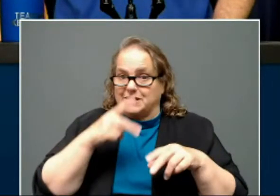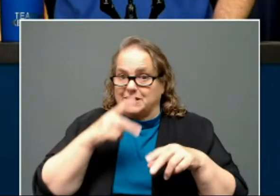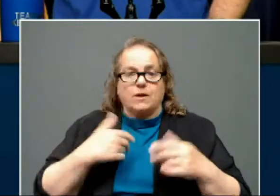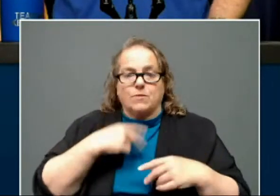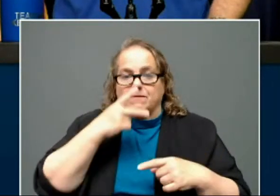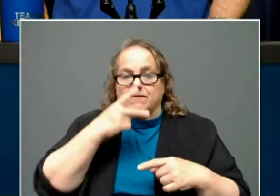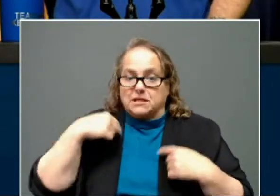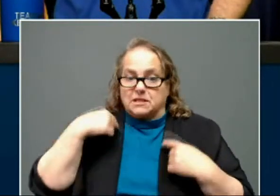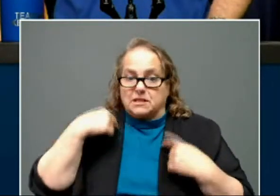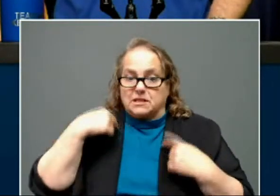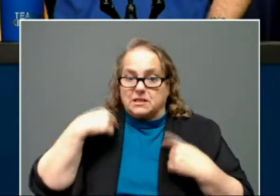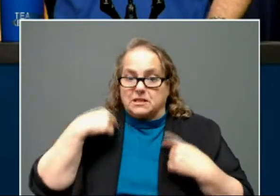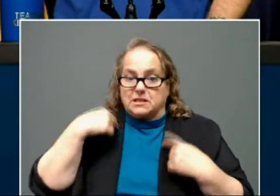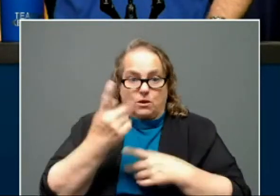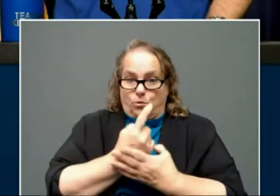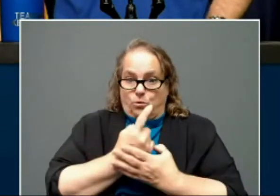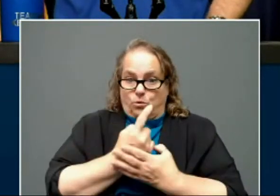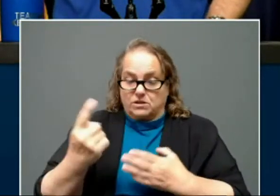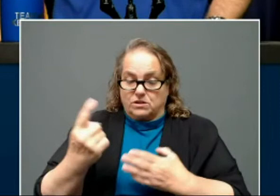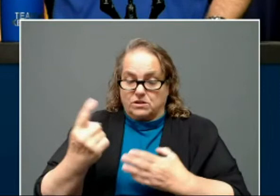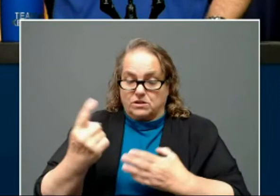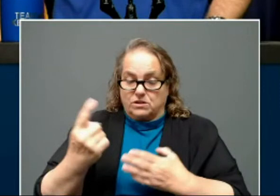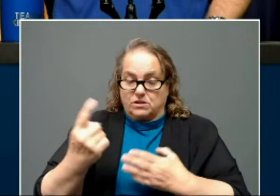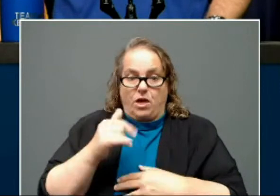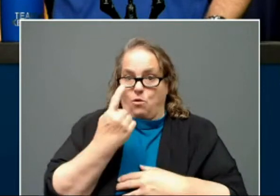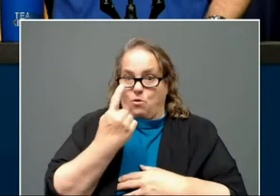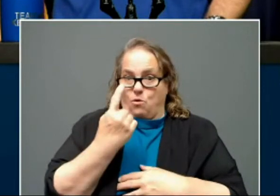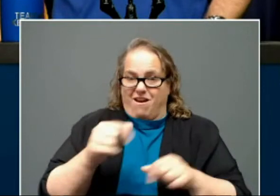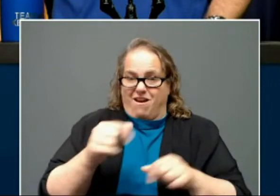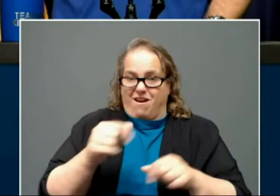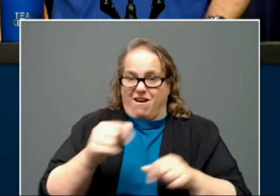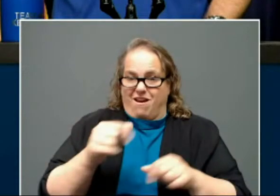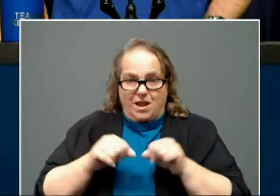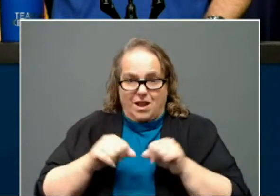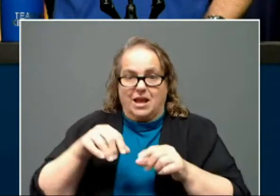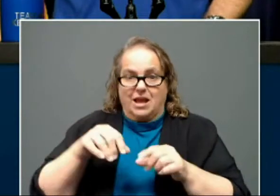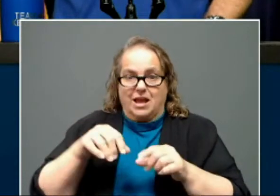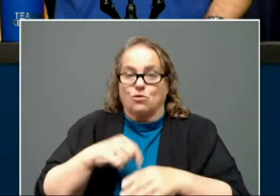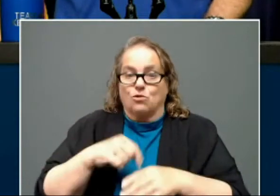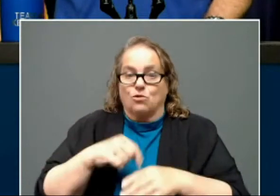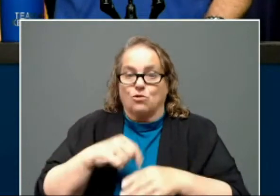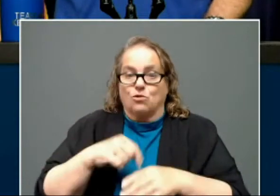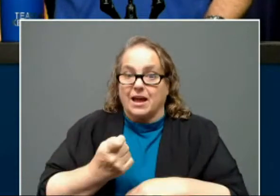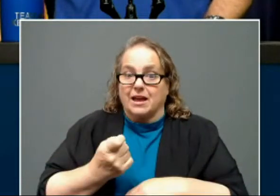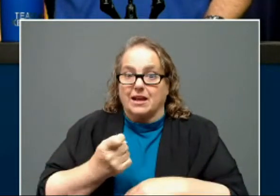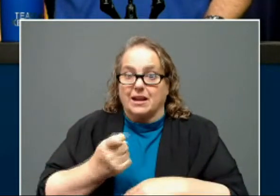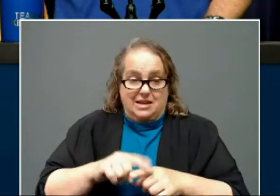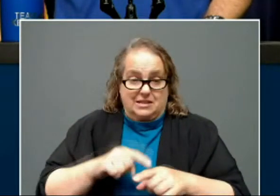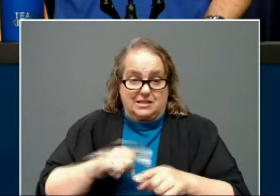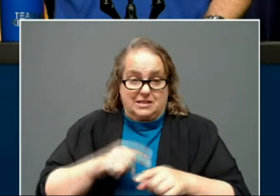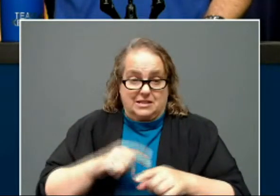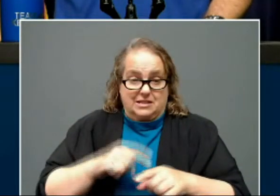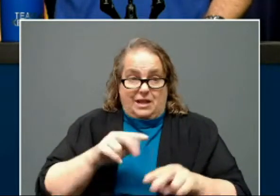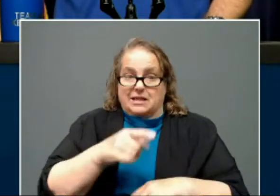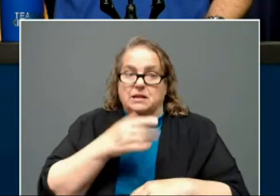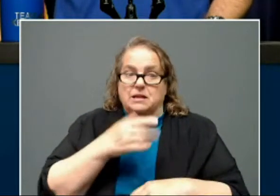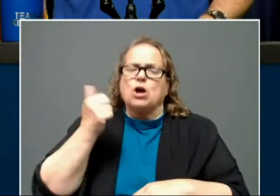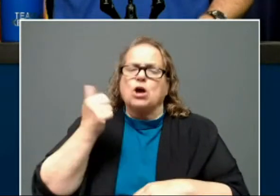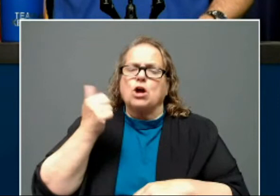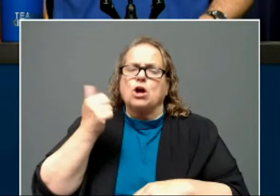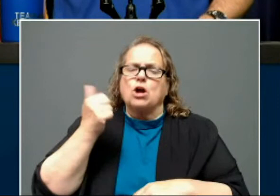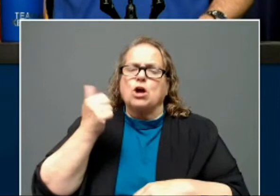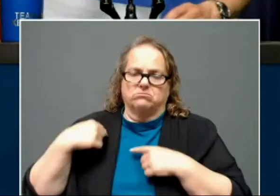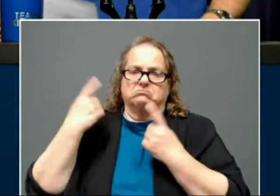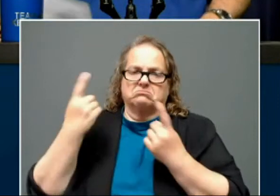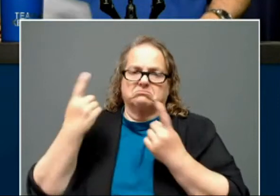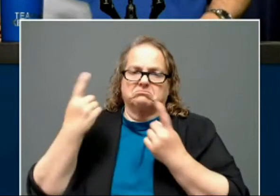many weeks. Only one area in the red. Actually, as I look at this, it's better than it's been, even in that region,